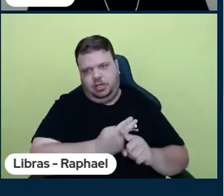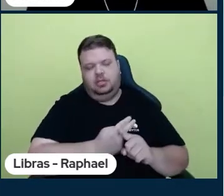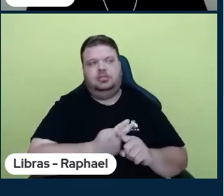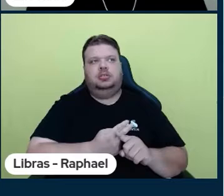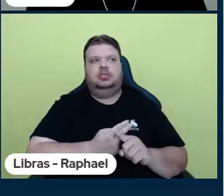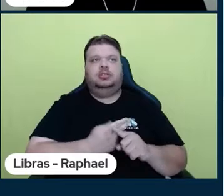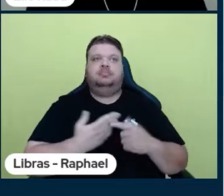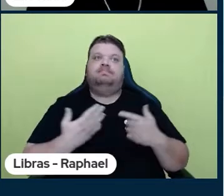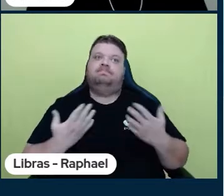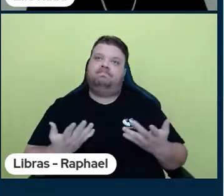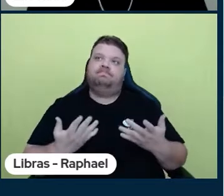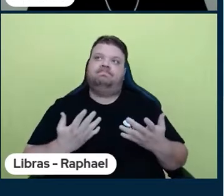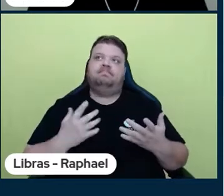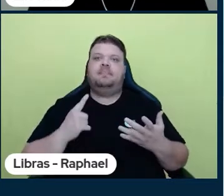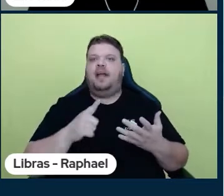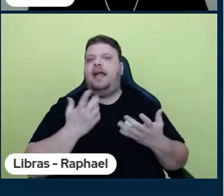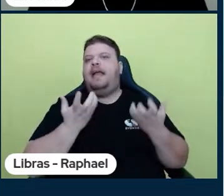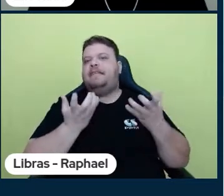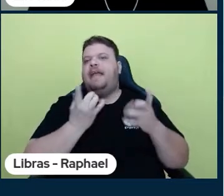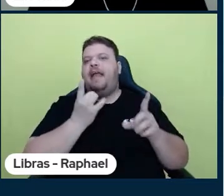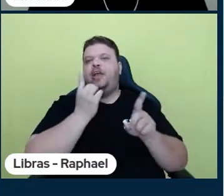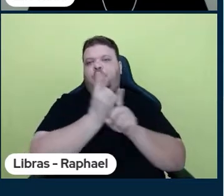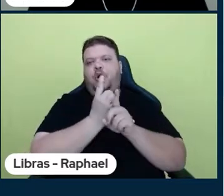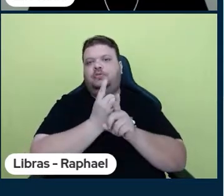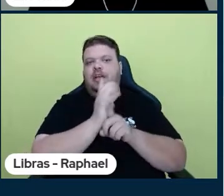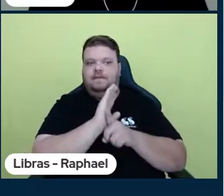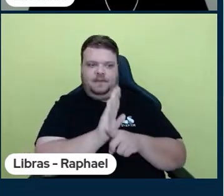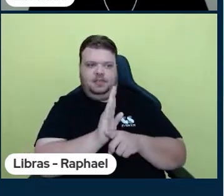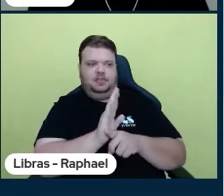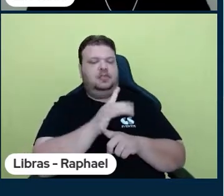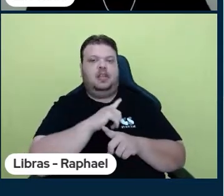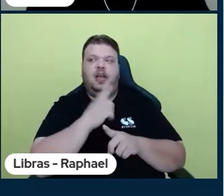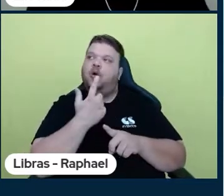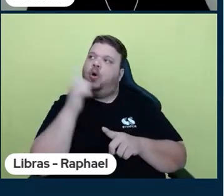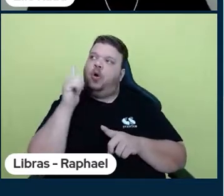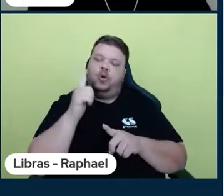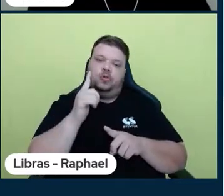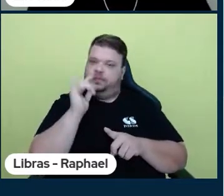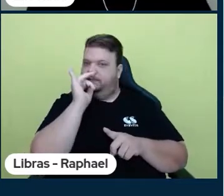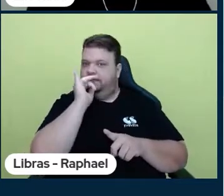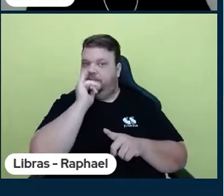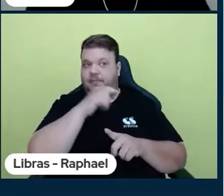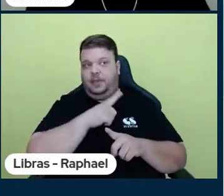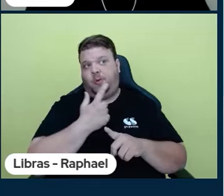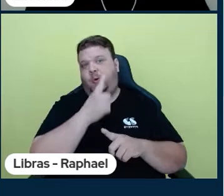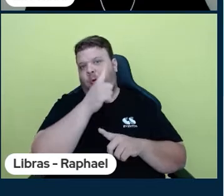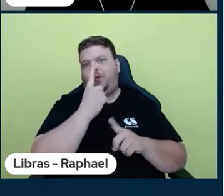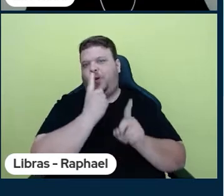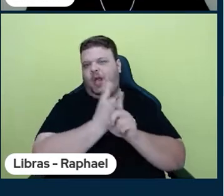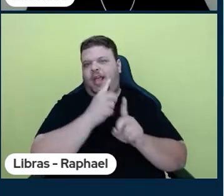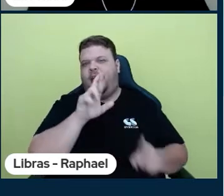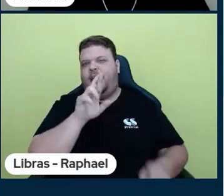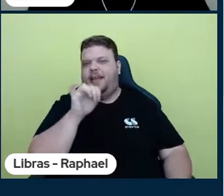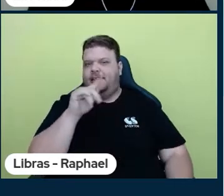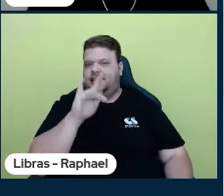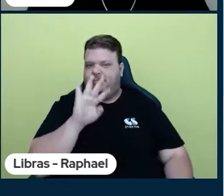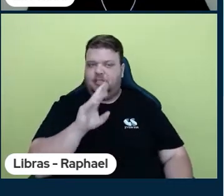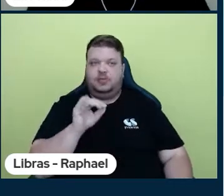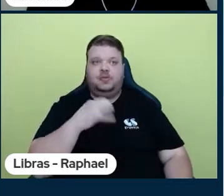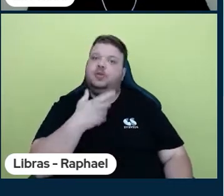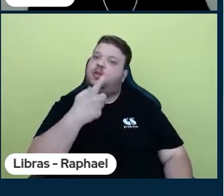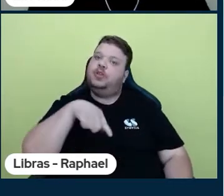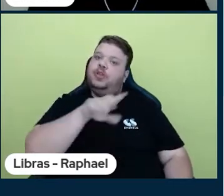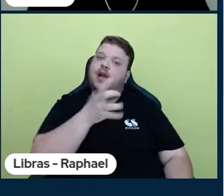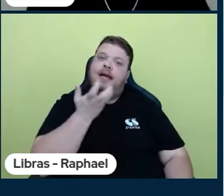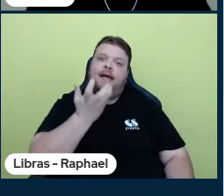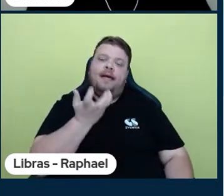some questions, some pairs of question answers from our website that appear on the first page